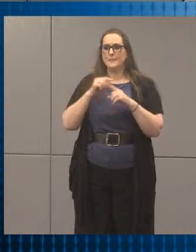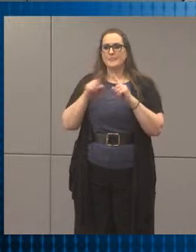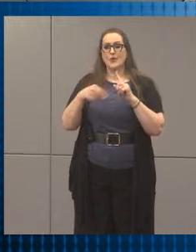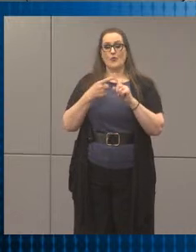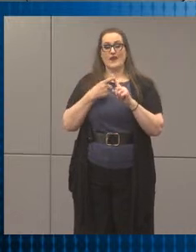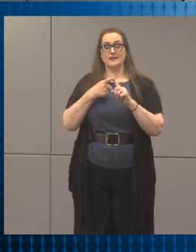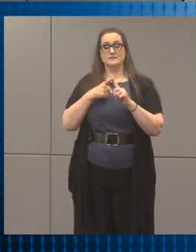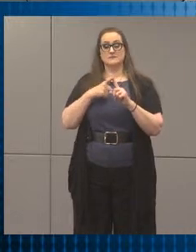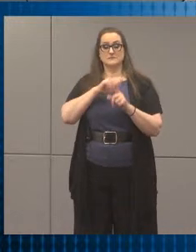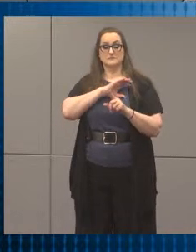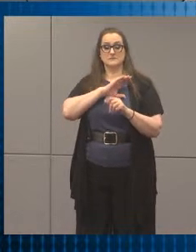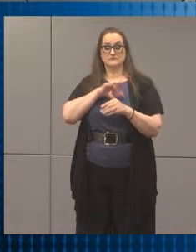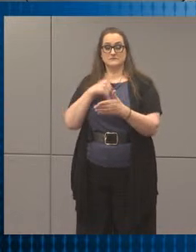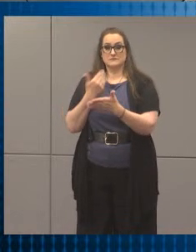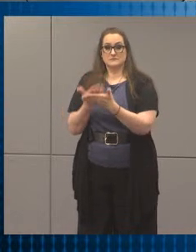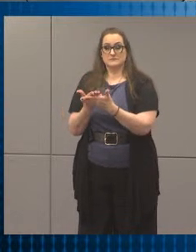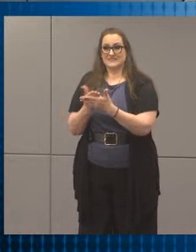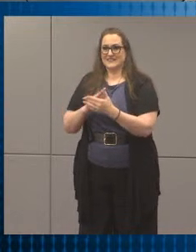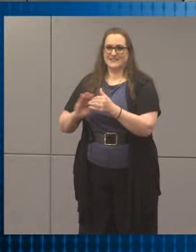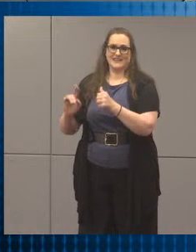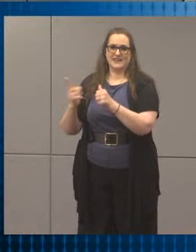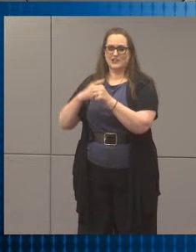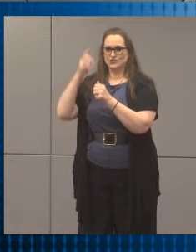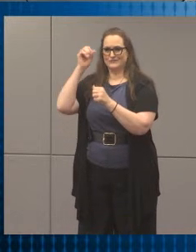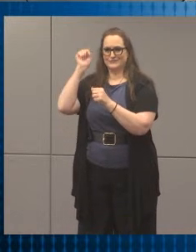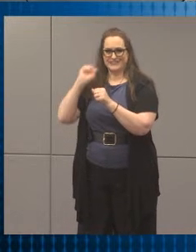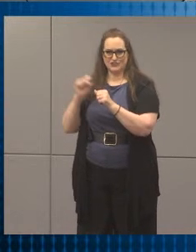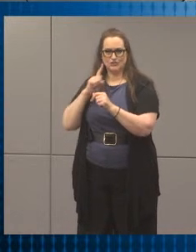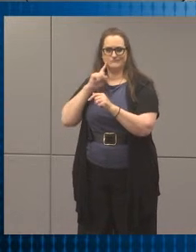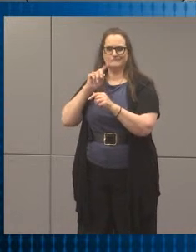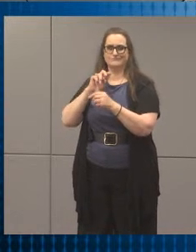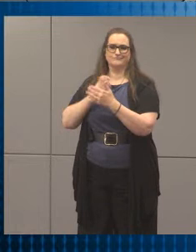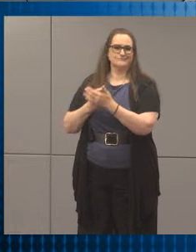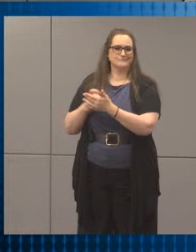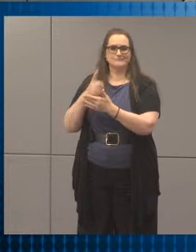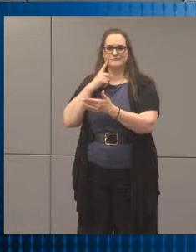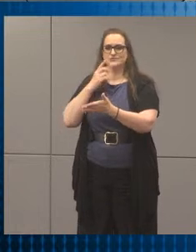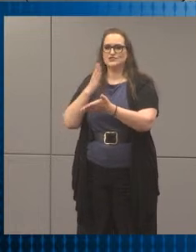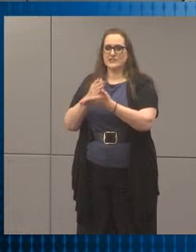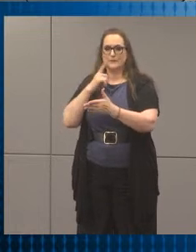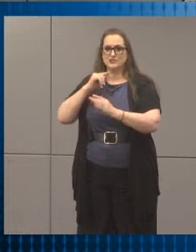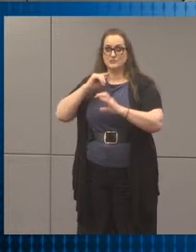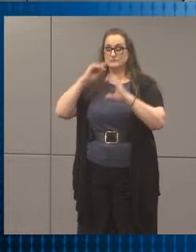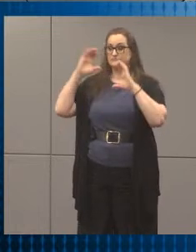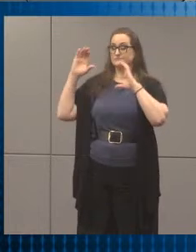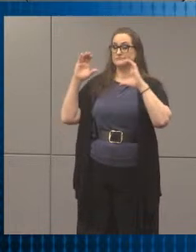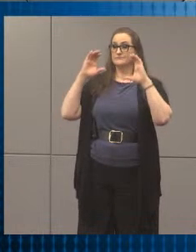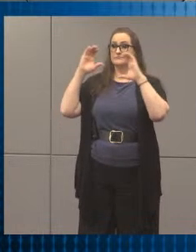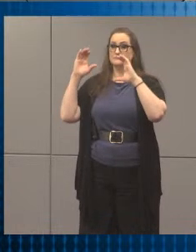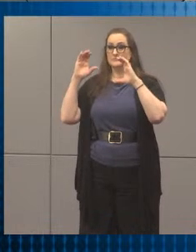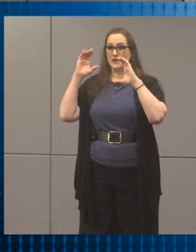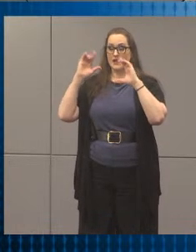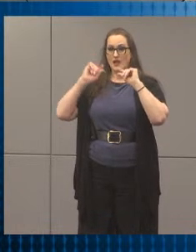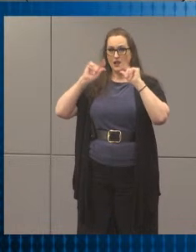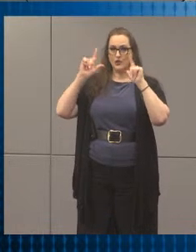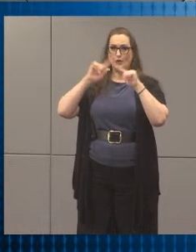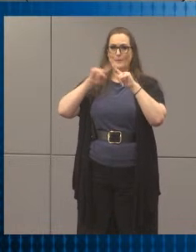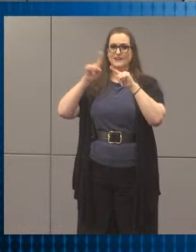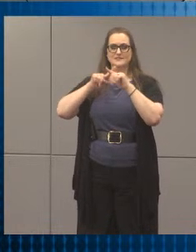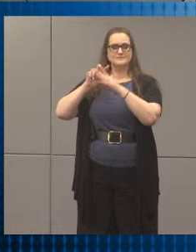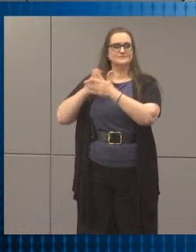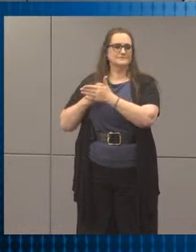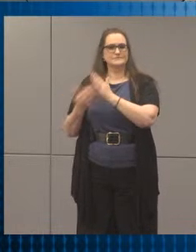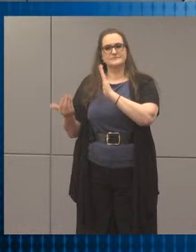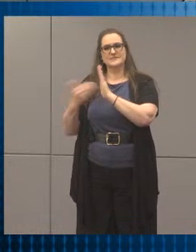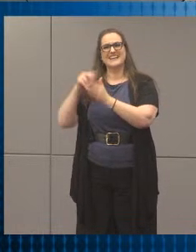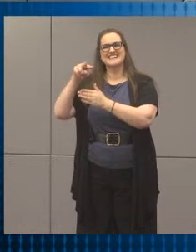officer got there, the initial seizure had subsided. She was conscious and alert, but then she went into a second seizure, which